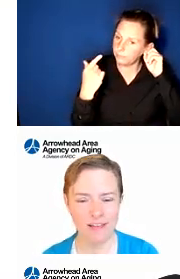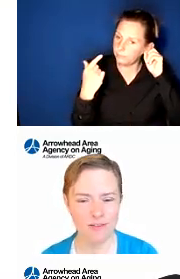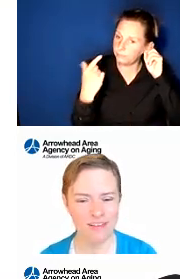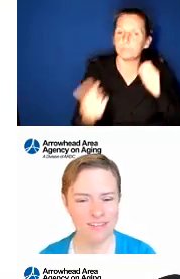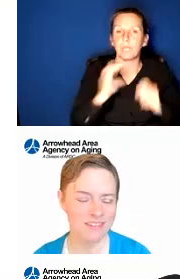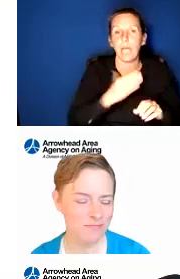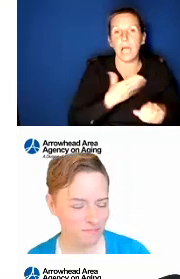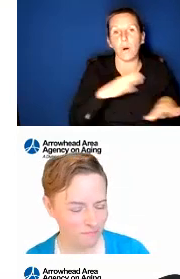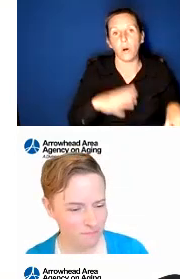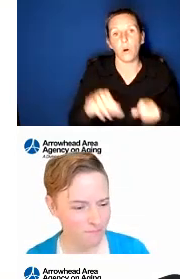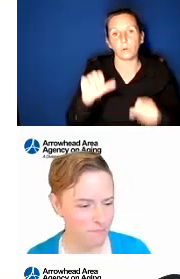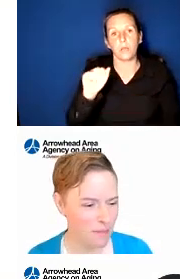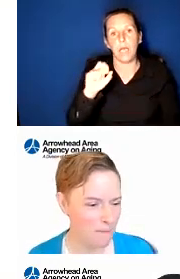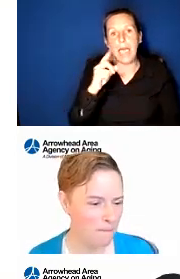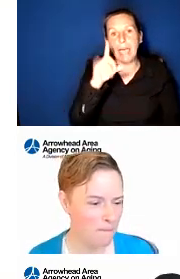host, Ashley.